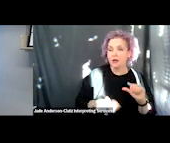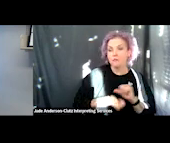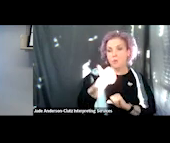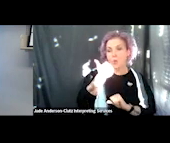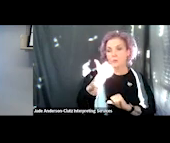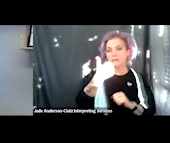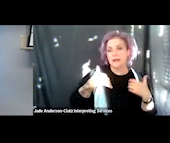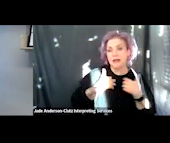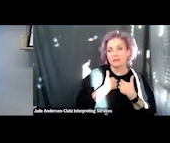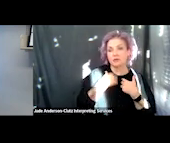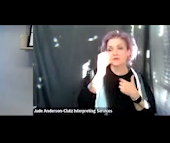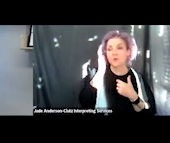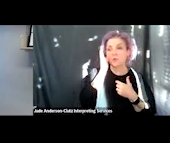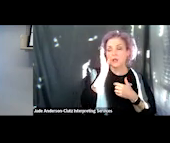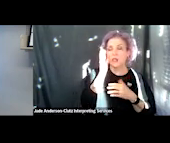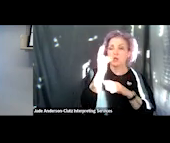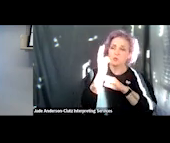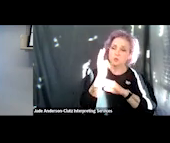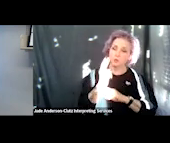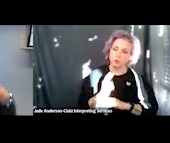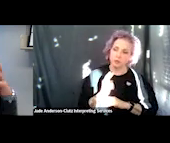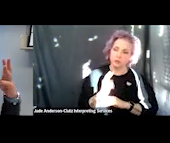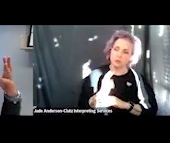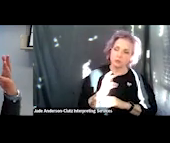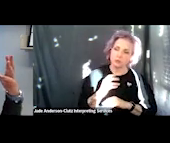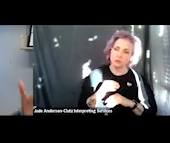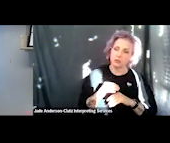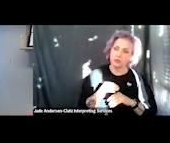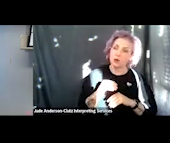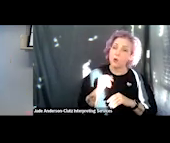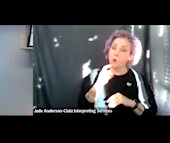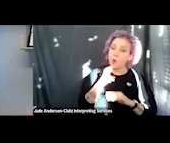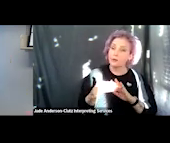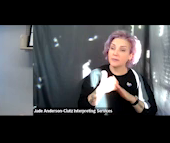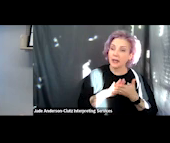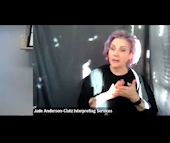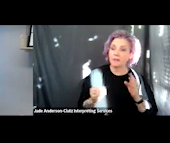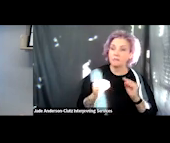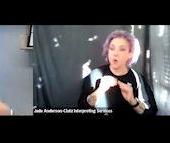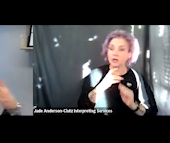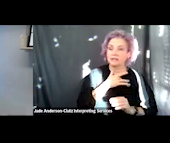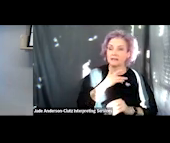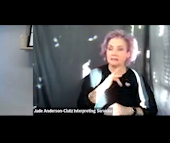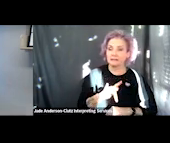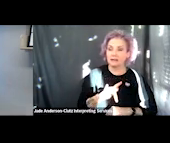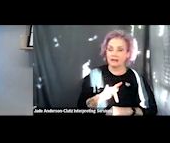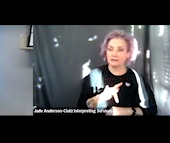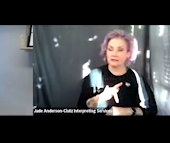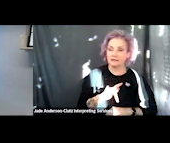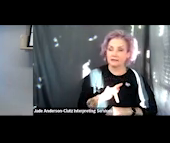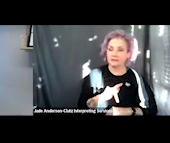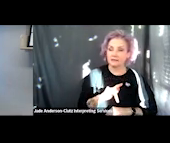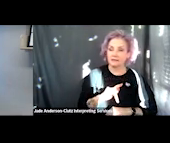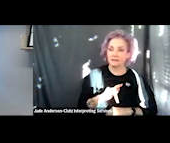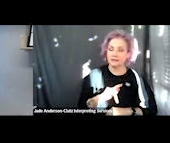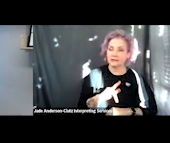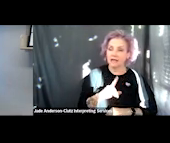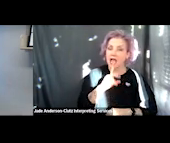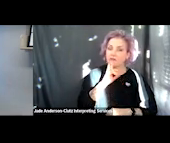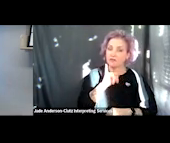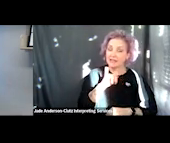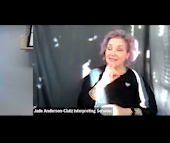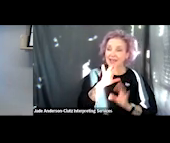of sensitization was increased based on the genetic component and the maternal immune activation